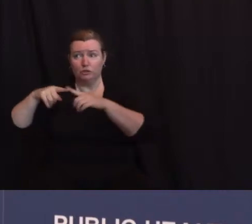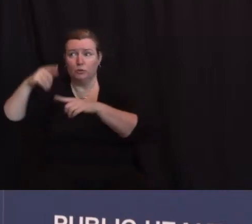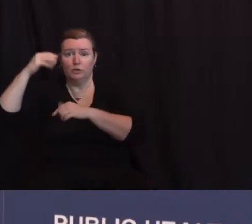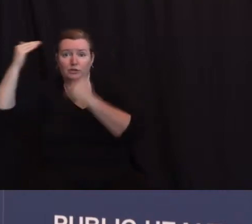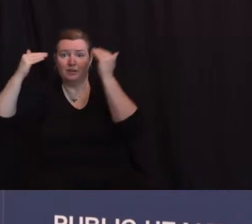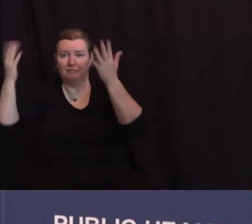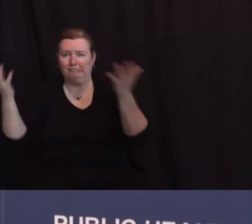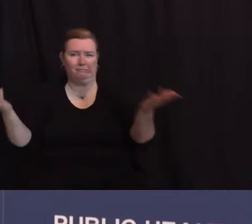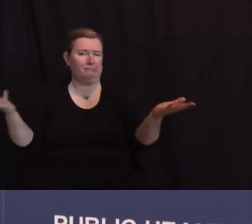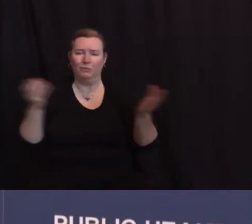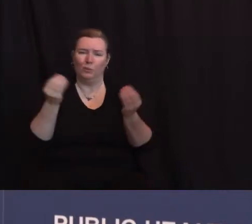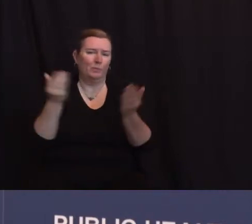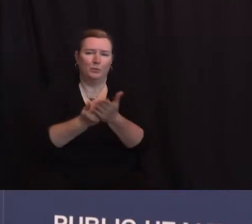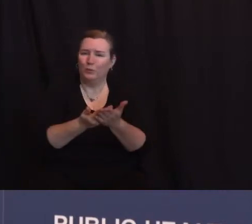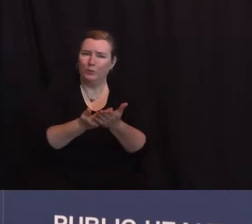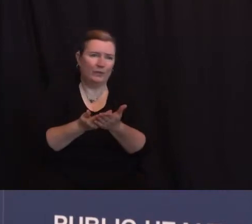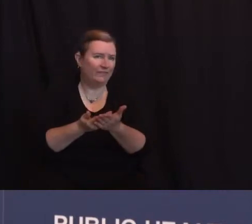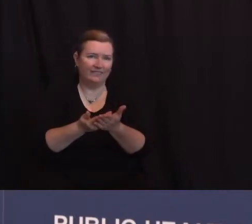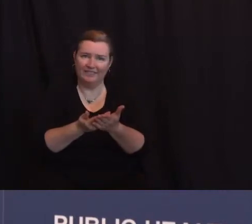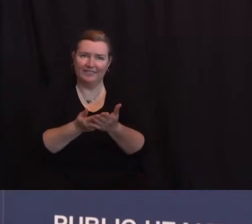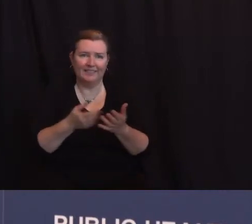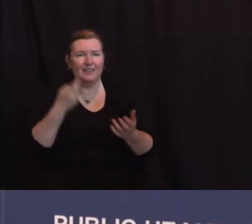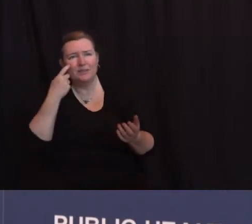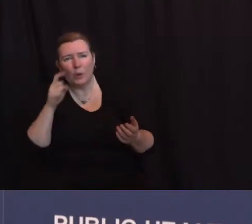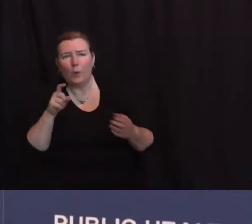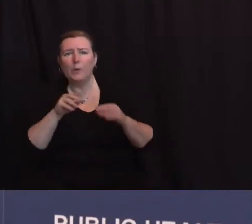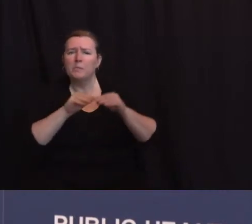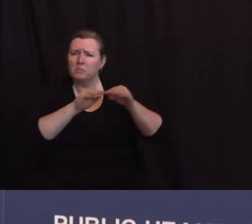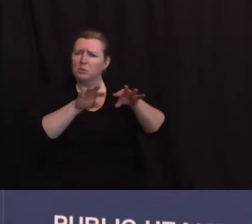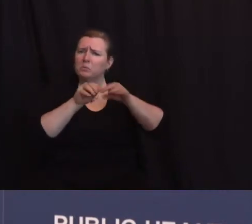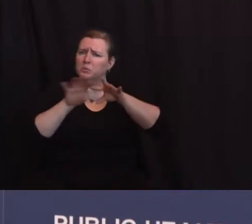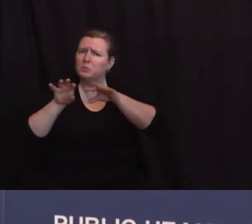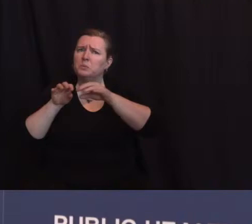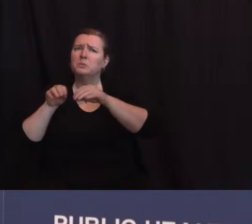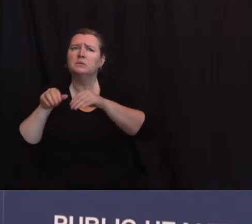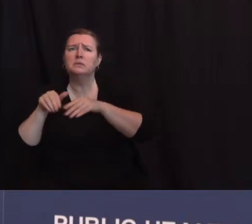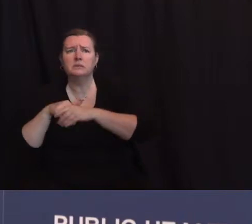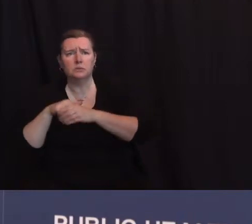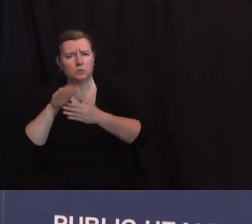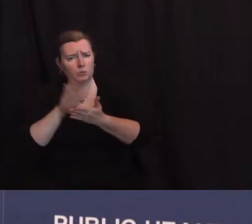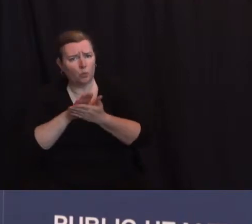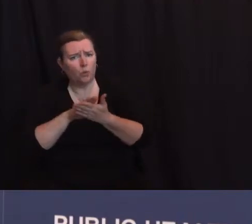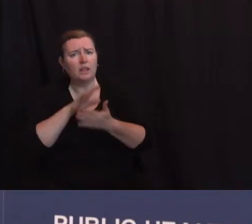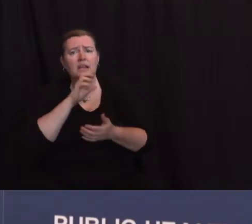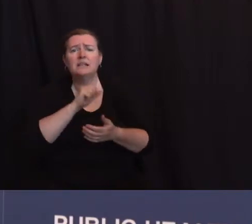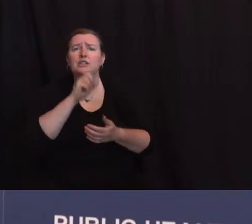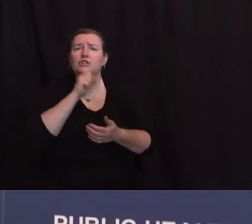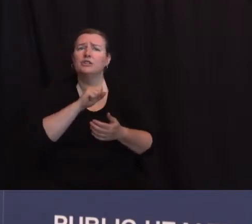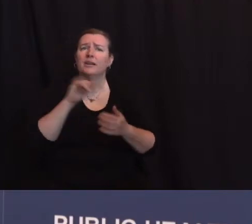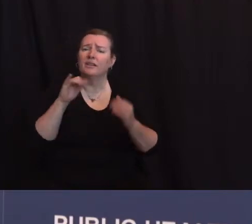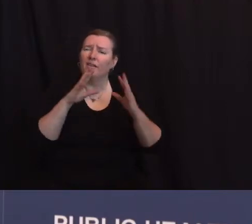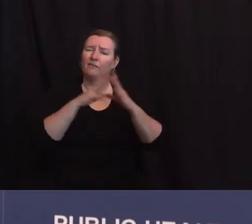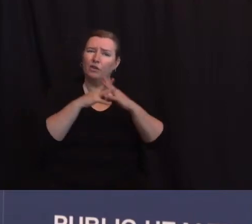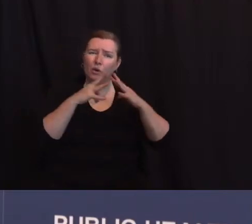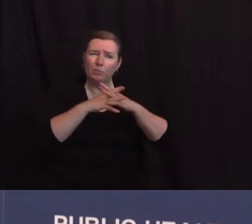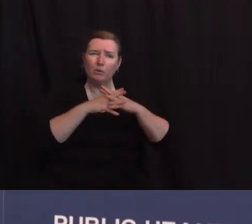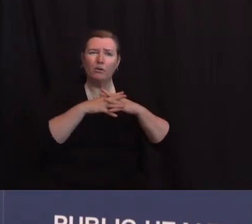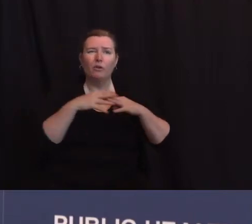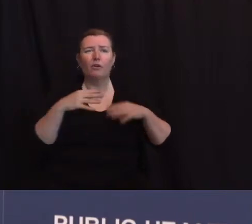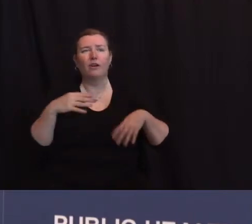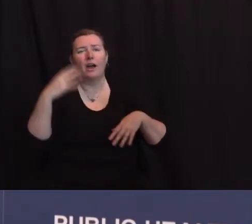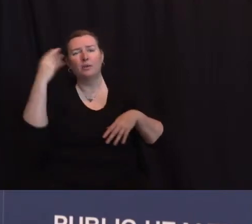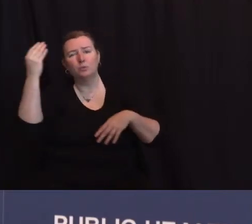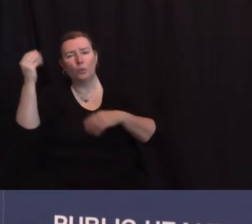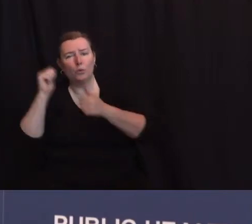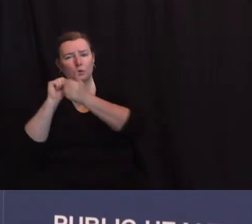tell you certainly we have outbreaks in school-age kids which are involved in outdoor sports such as football and others that appear to be associated